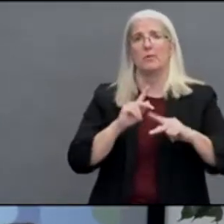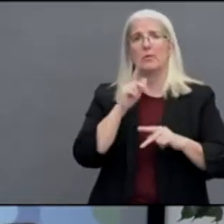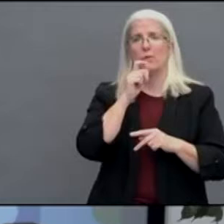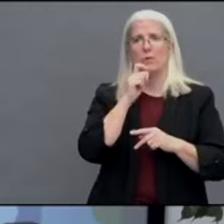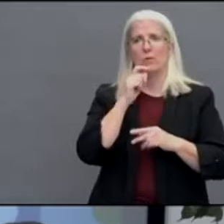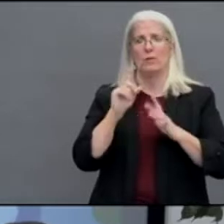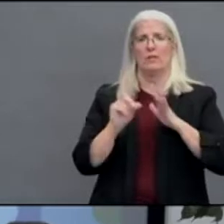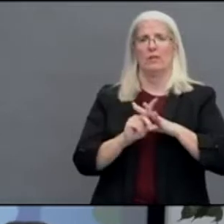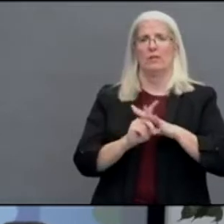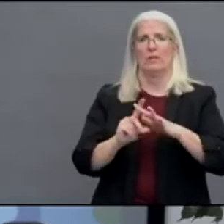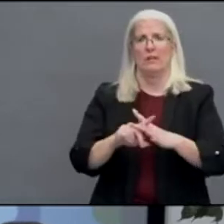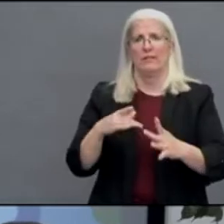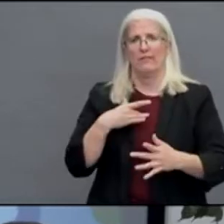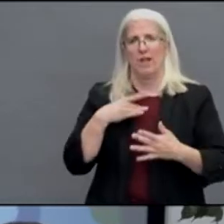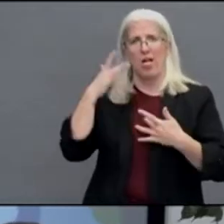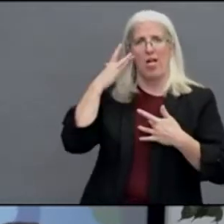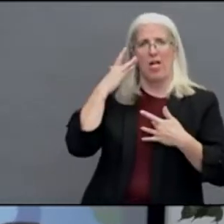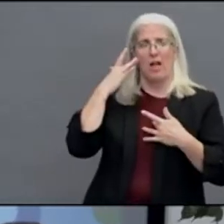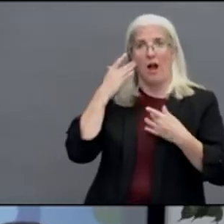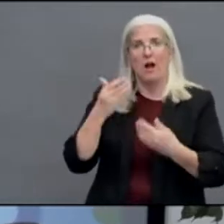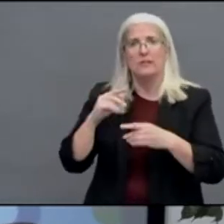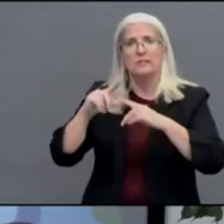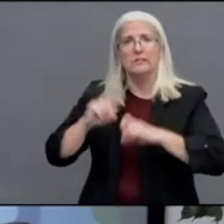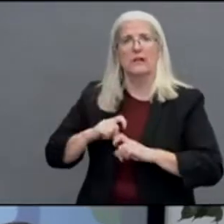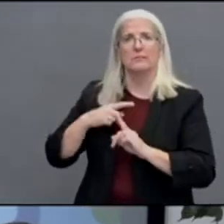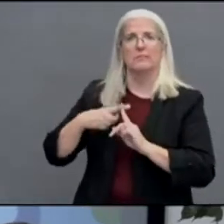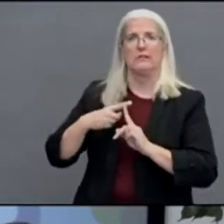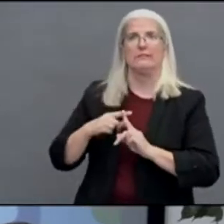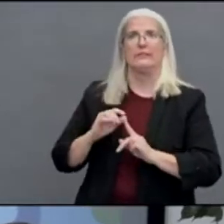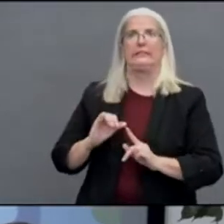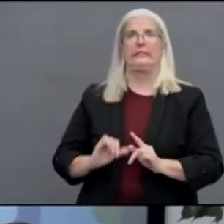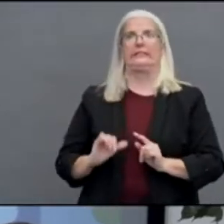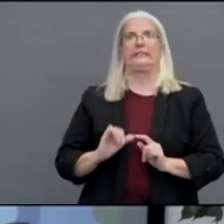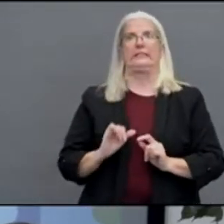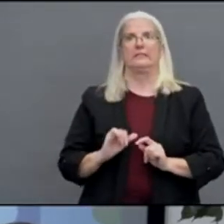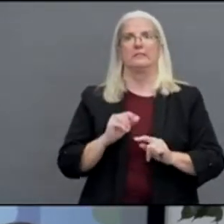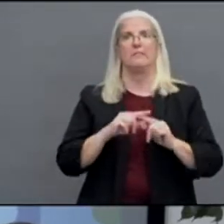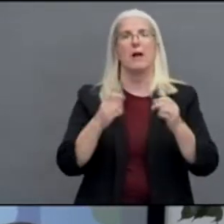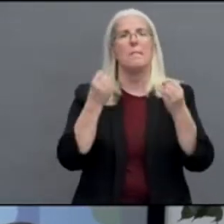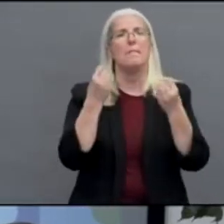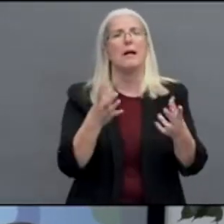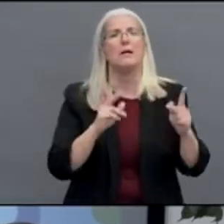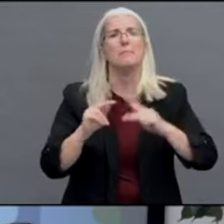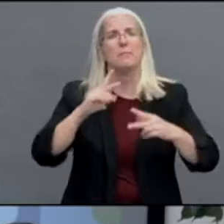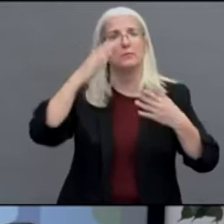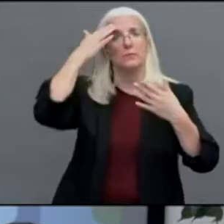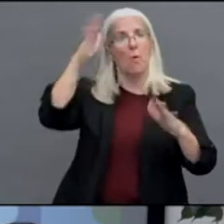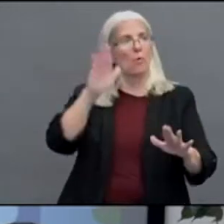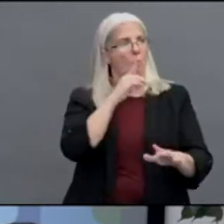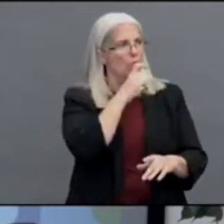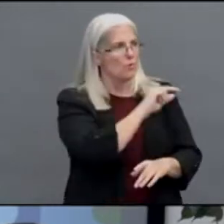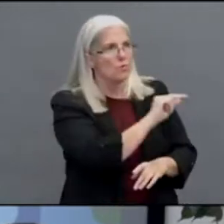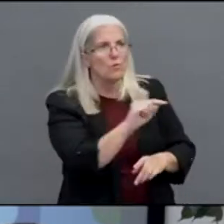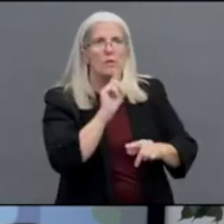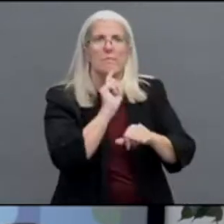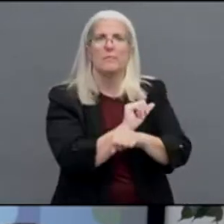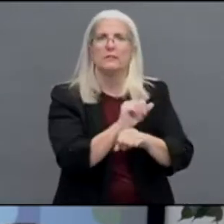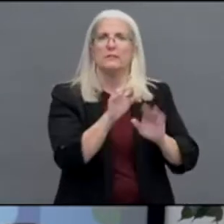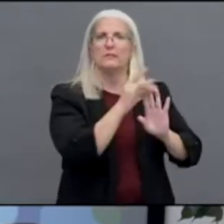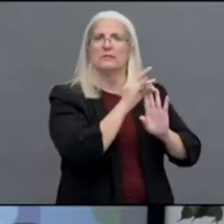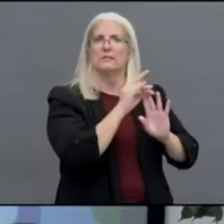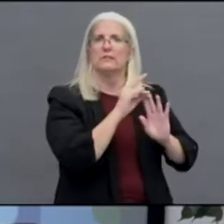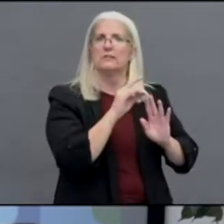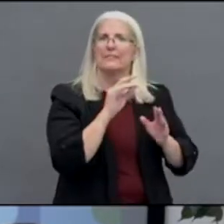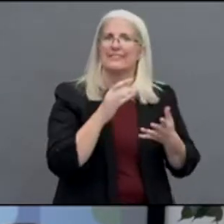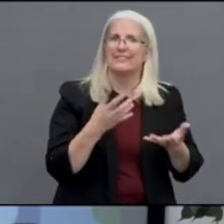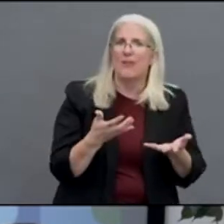test positive and we know, but there's a lot of people that we don't know that have it, right? That's right. And then there's also several scenarios that we've